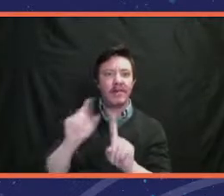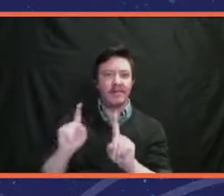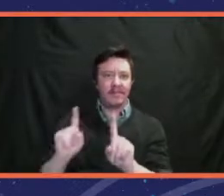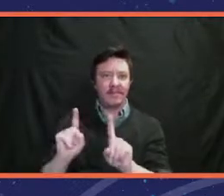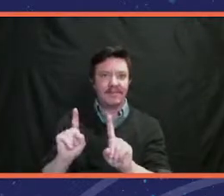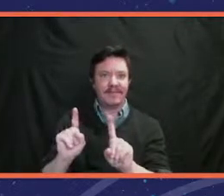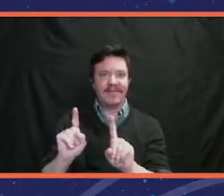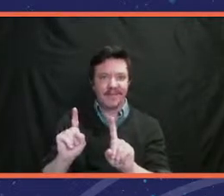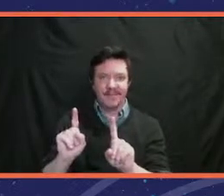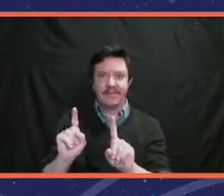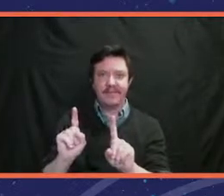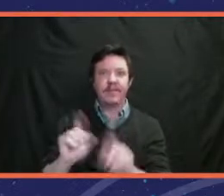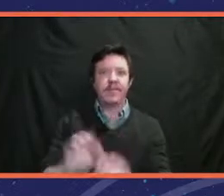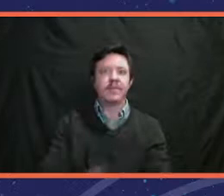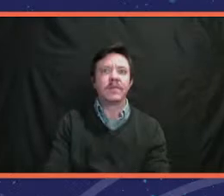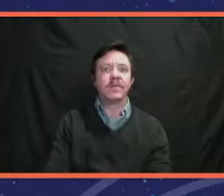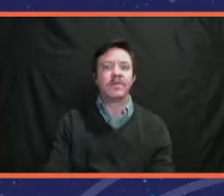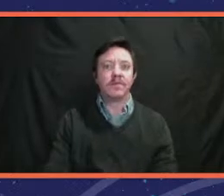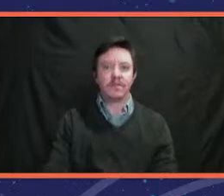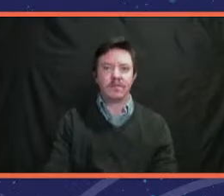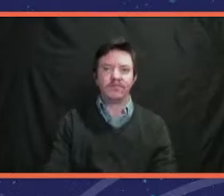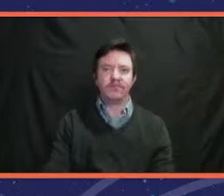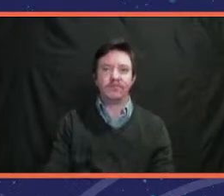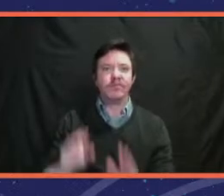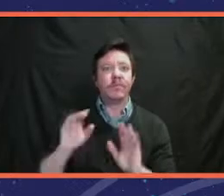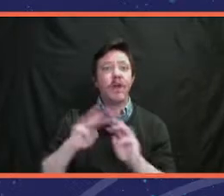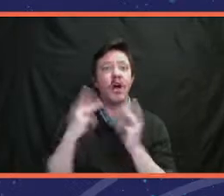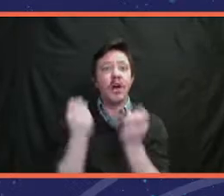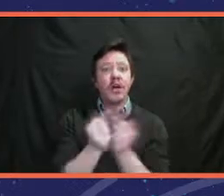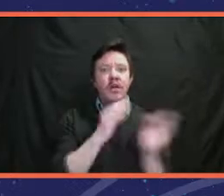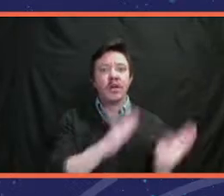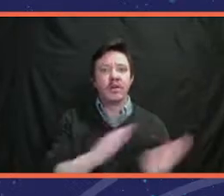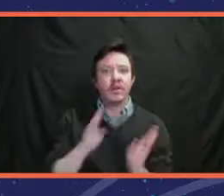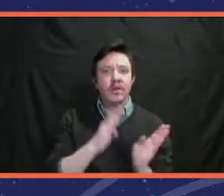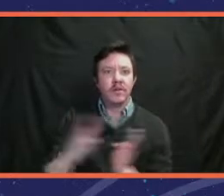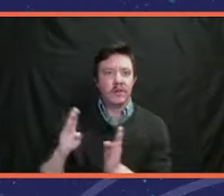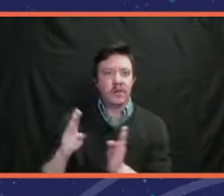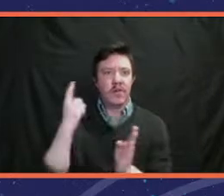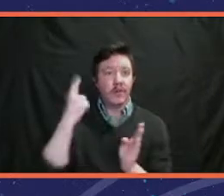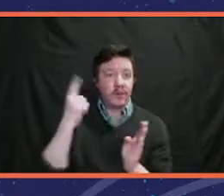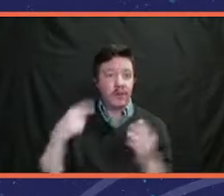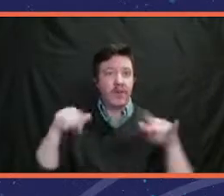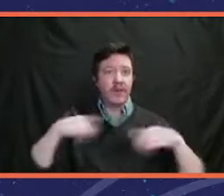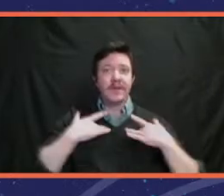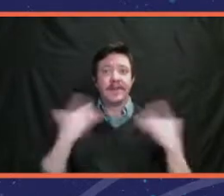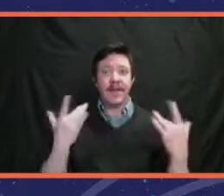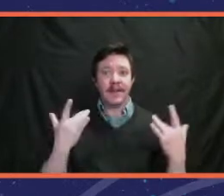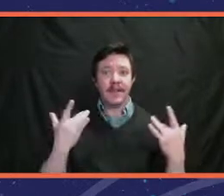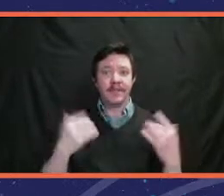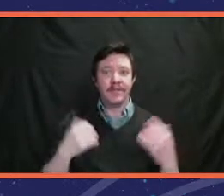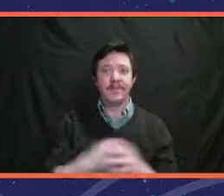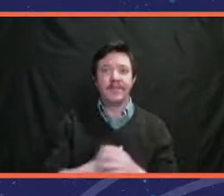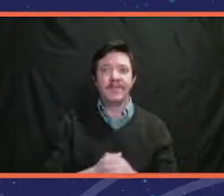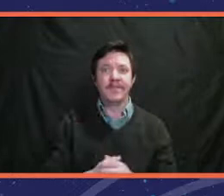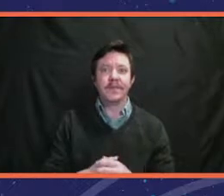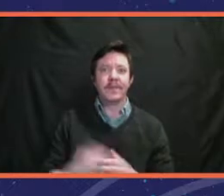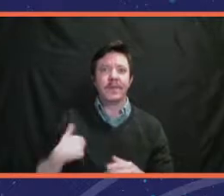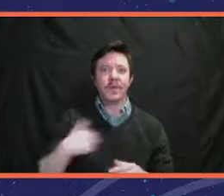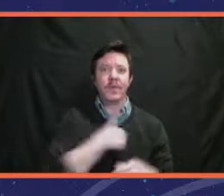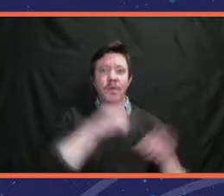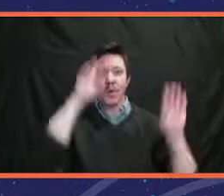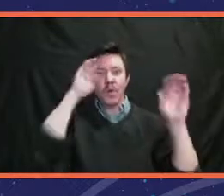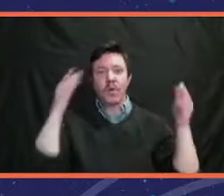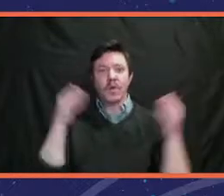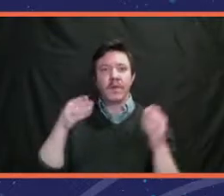a participatory art workshop series for the Creative Wildfire Project. And we centered it around the